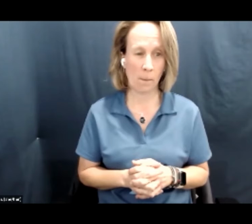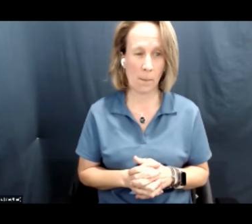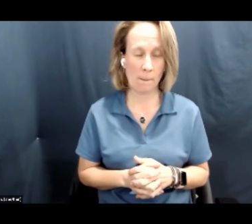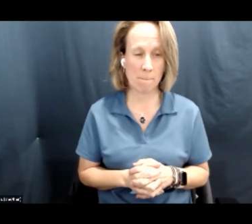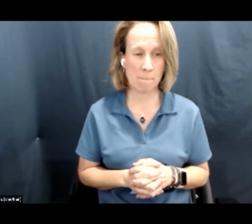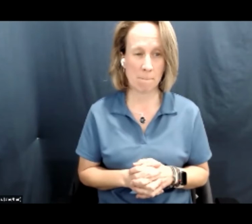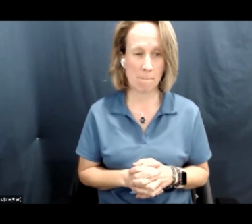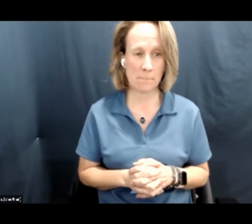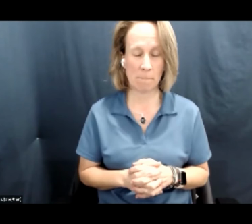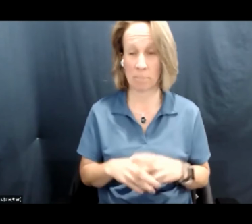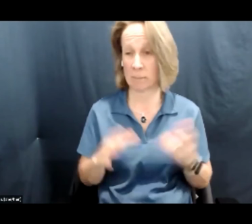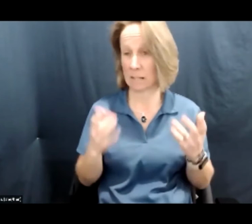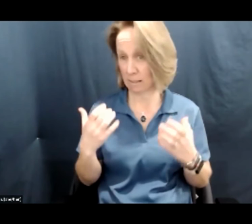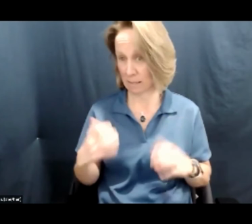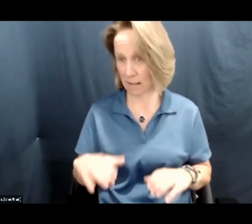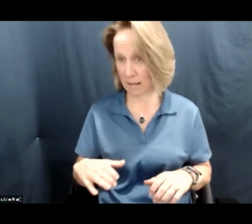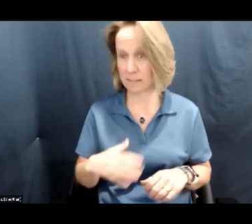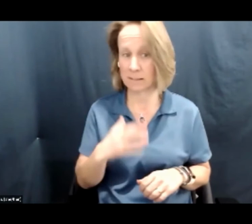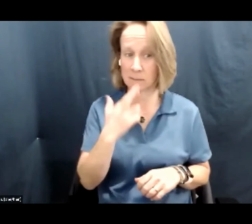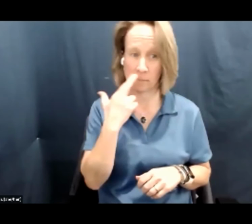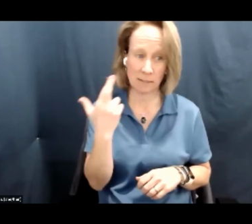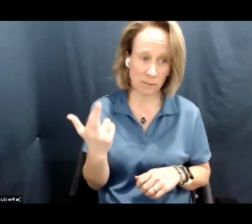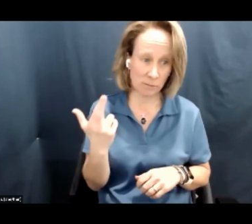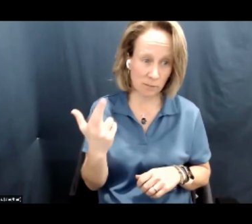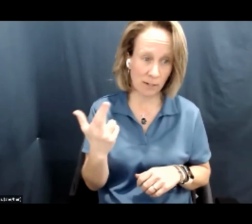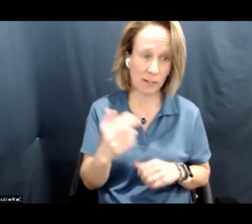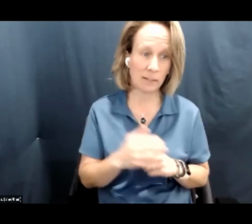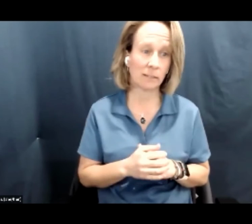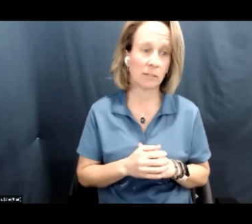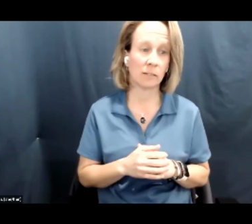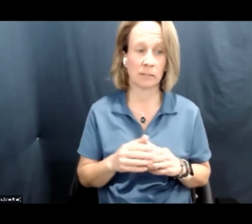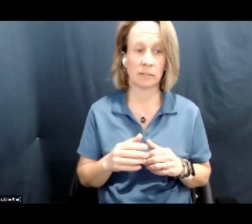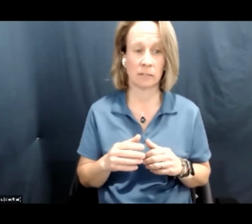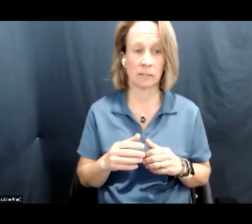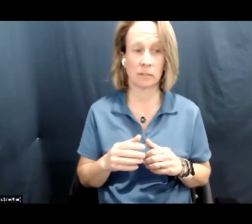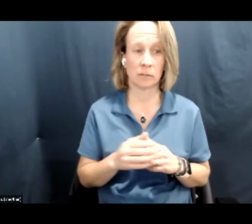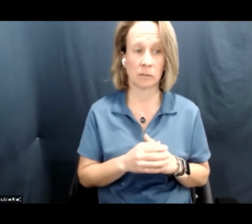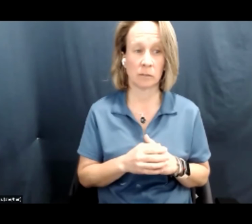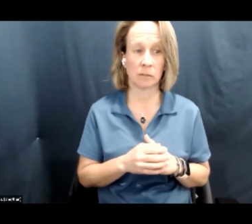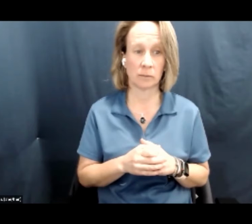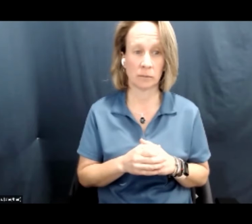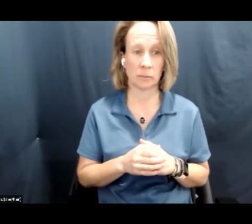So clients, best friend, a battle buddy,